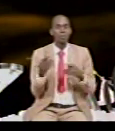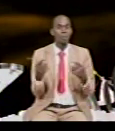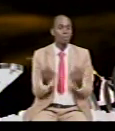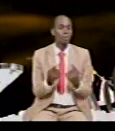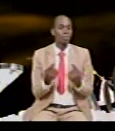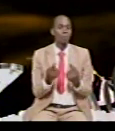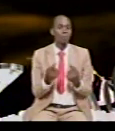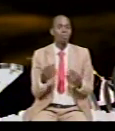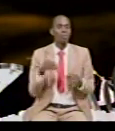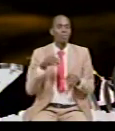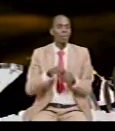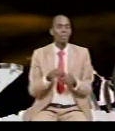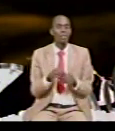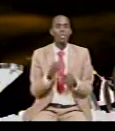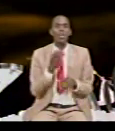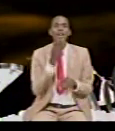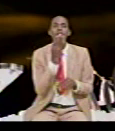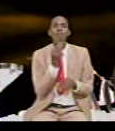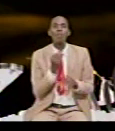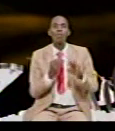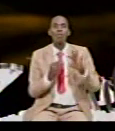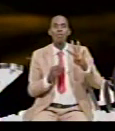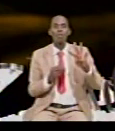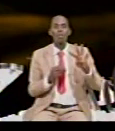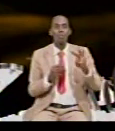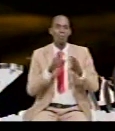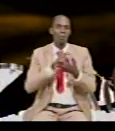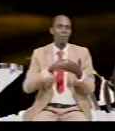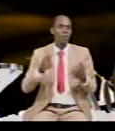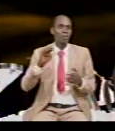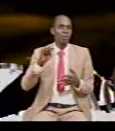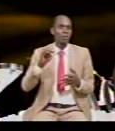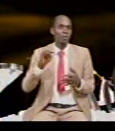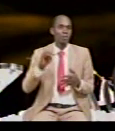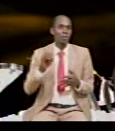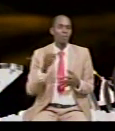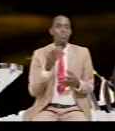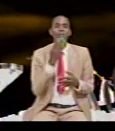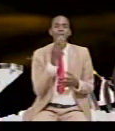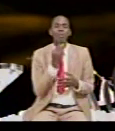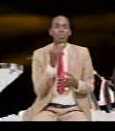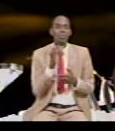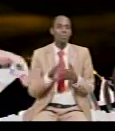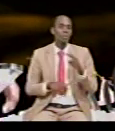In Hebrews chapter 4, reading there from verse 14,